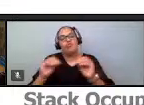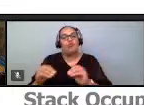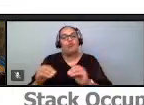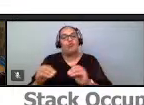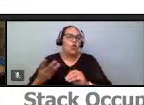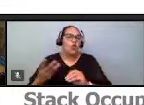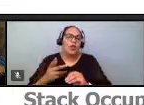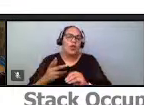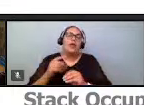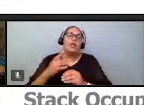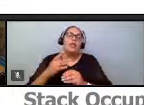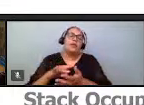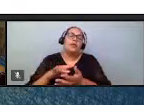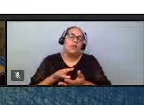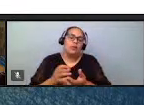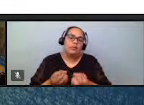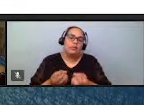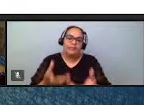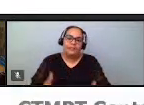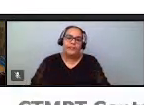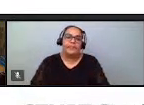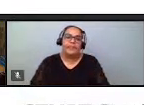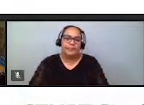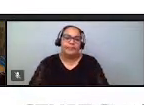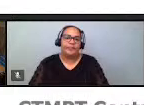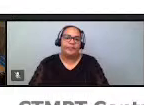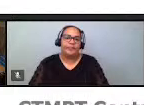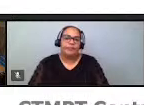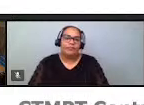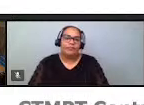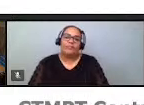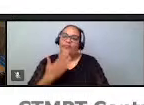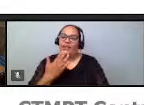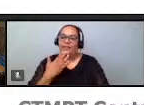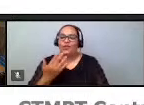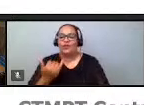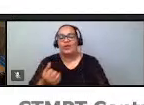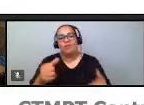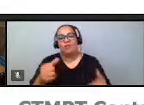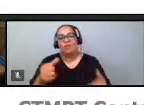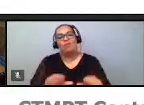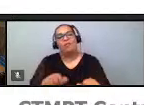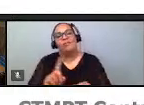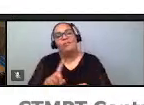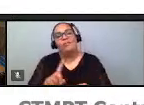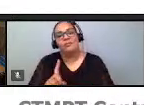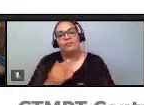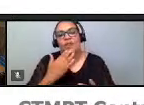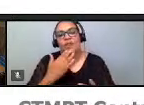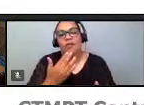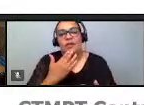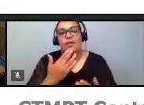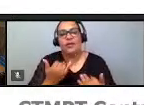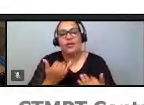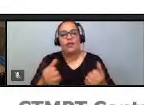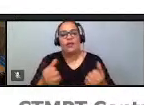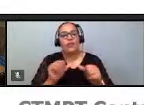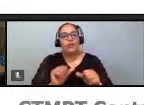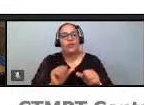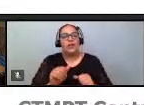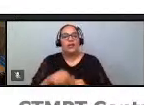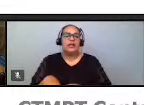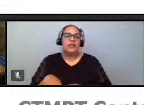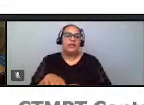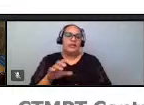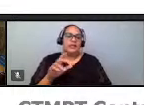to the terminals okay thank you now we go on to the thank you for that um the CT